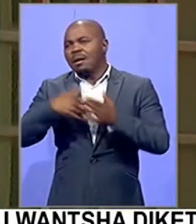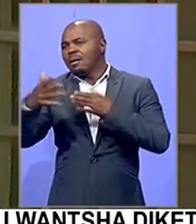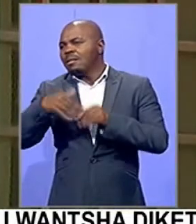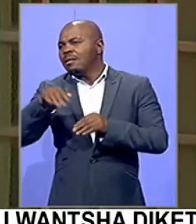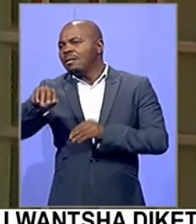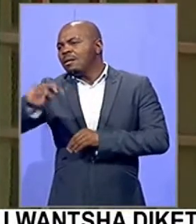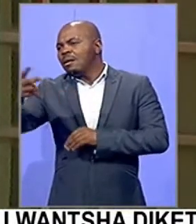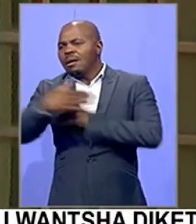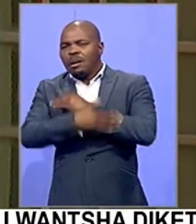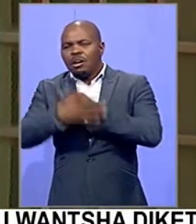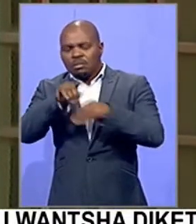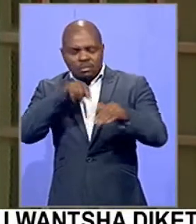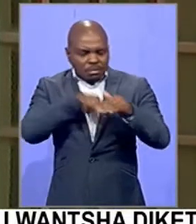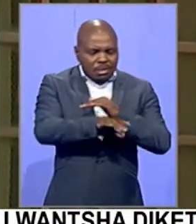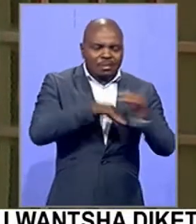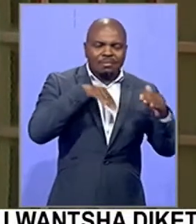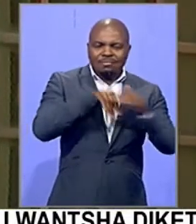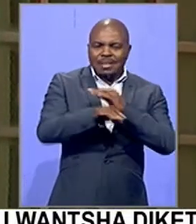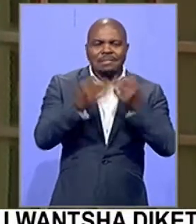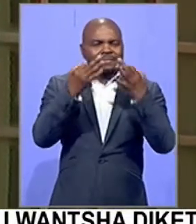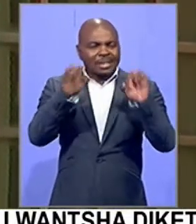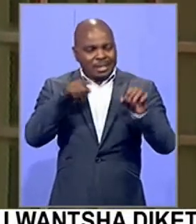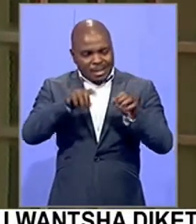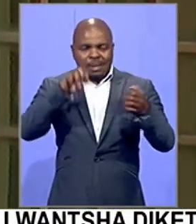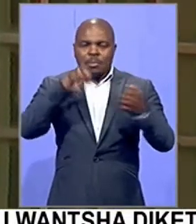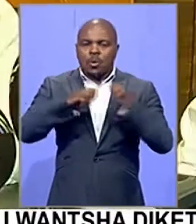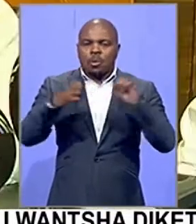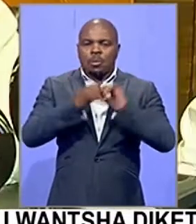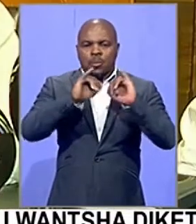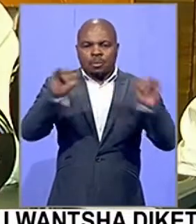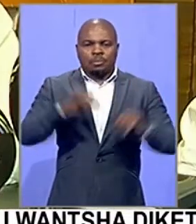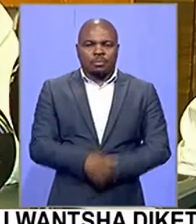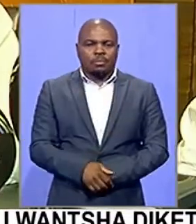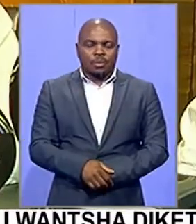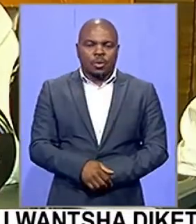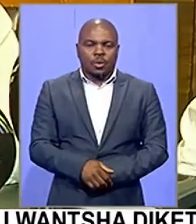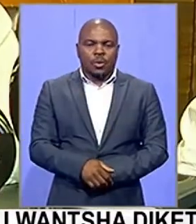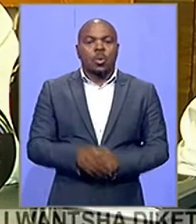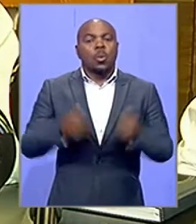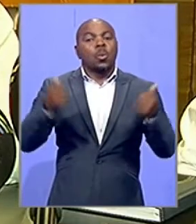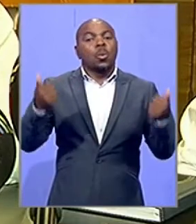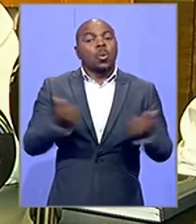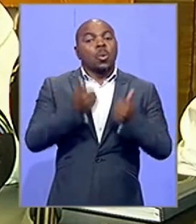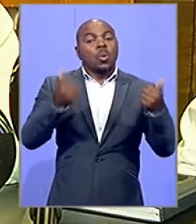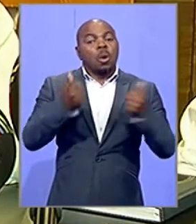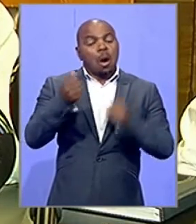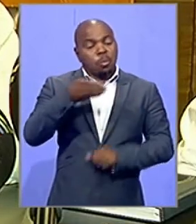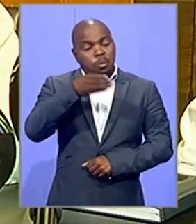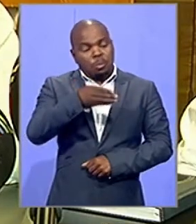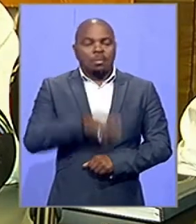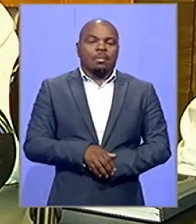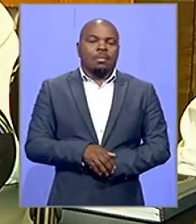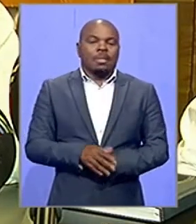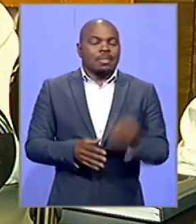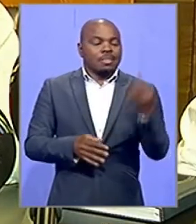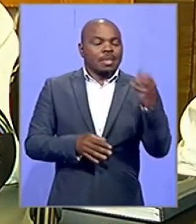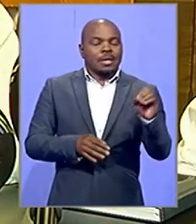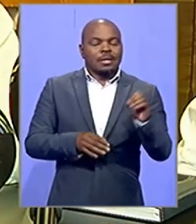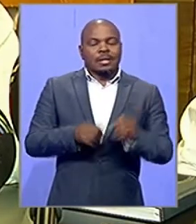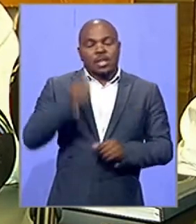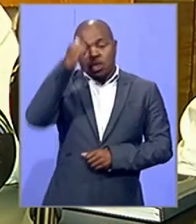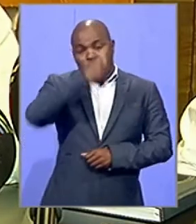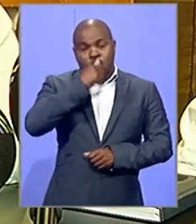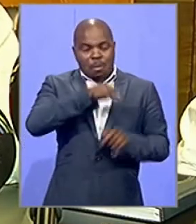Afrika Borwa le dinaha tsa boahisane a eketsa mathata a lona. Already 30 Ethiopians have